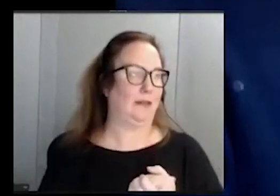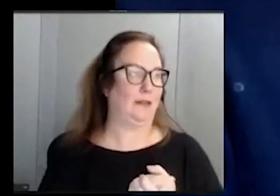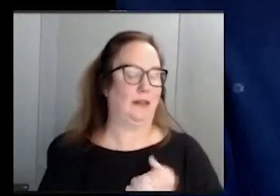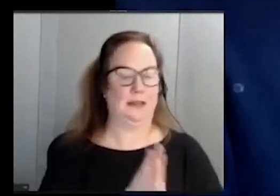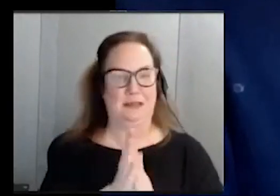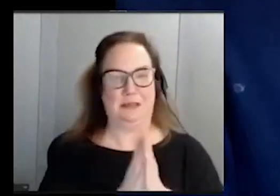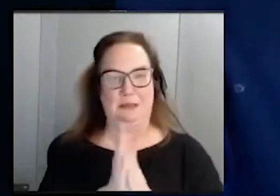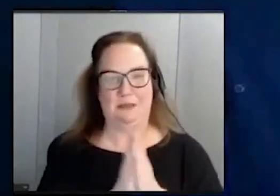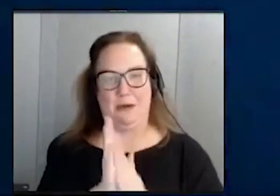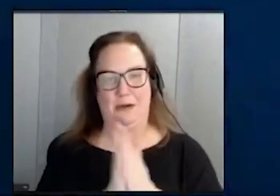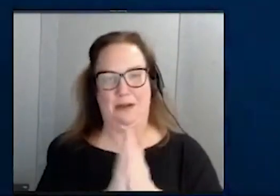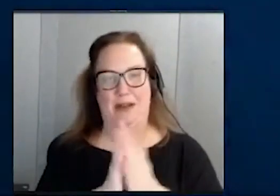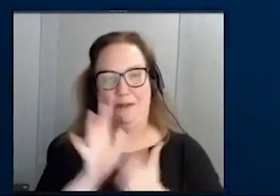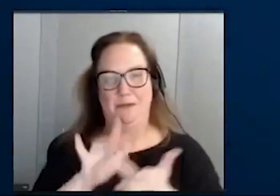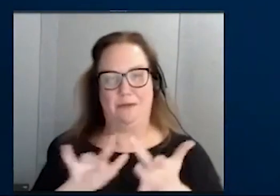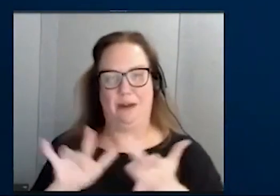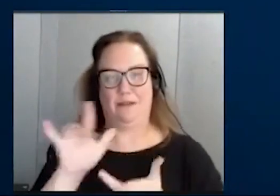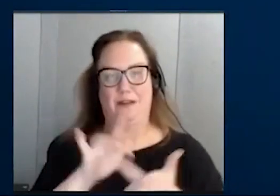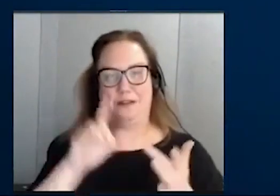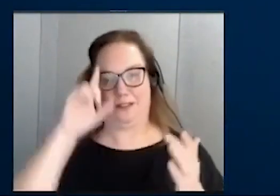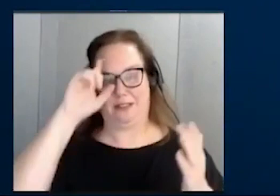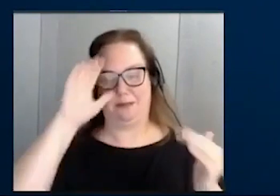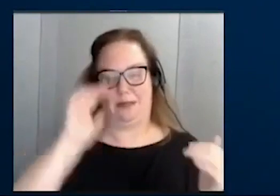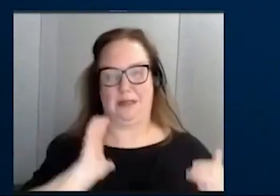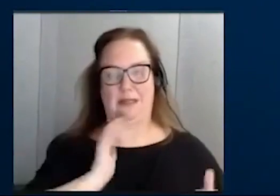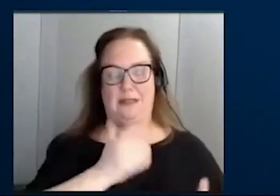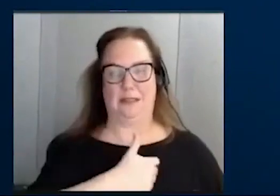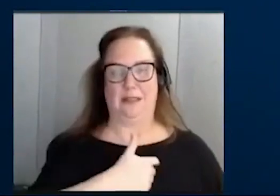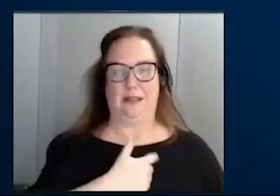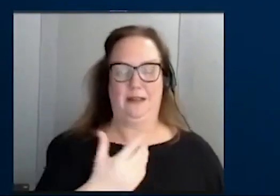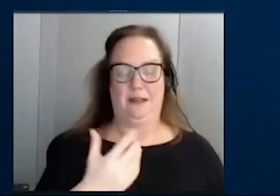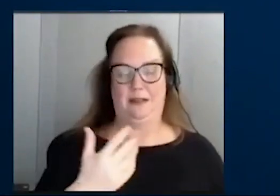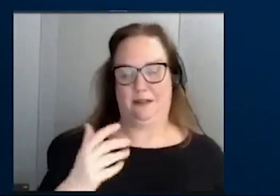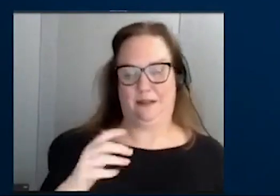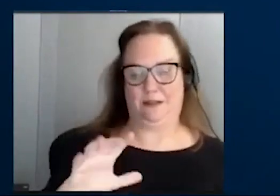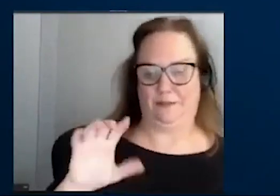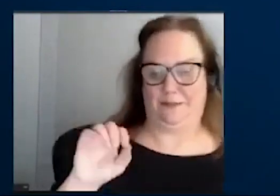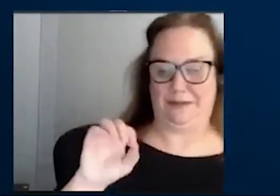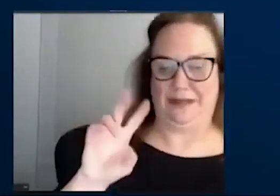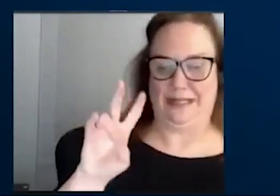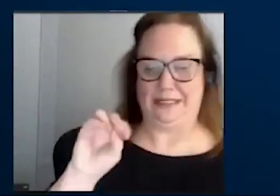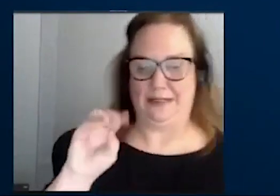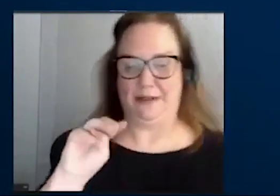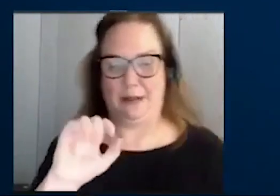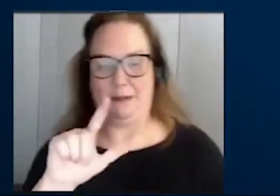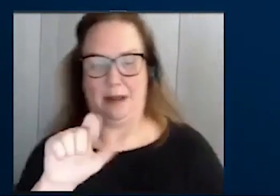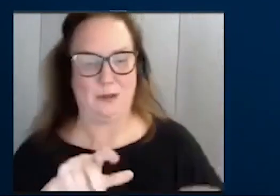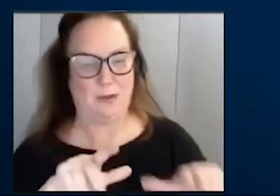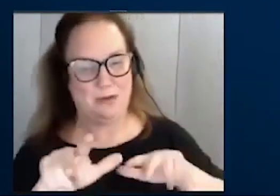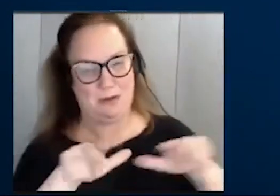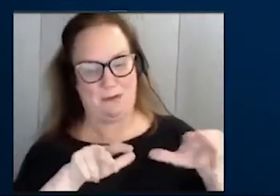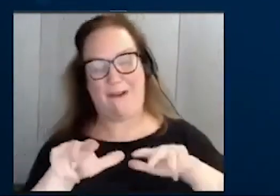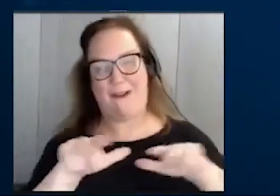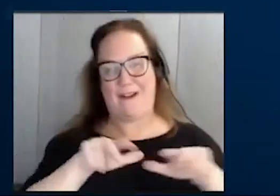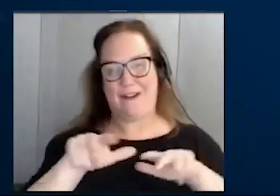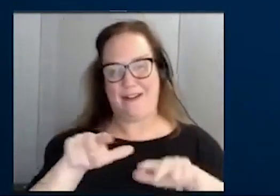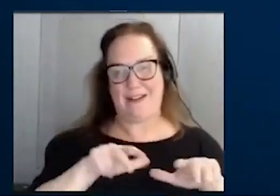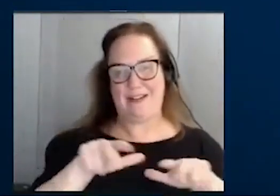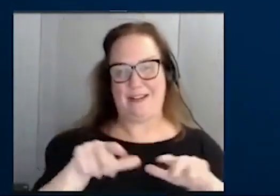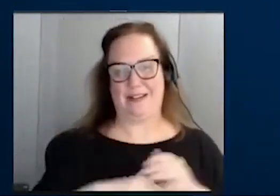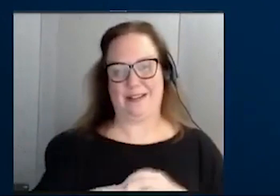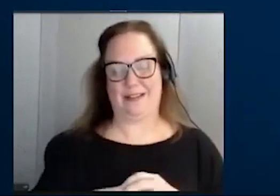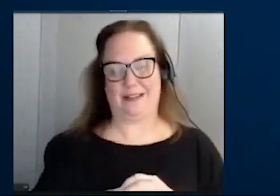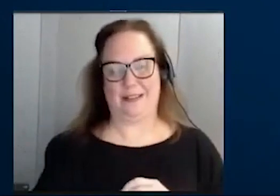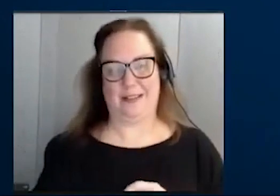motivated when we're traveling. She expects us to put about 50 to 70 miles on our feet anytime we go somewhere.